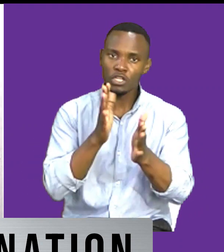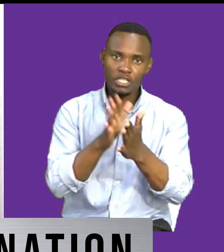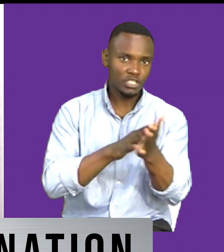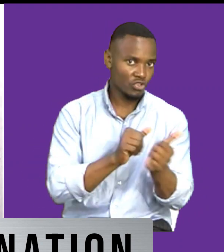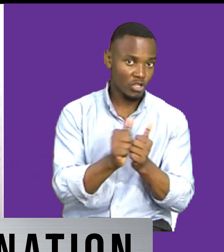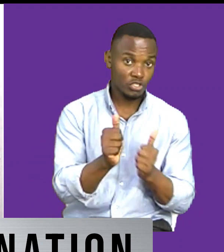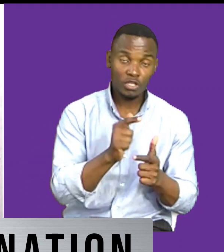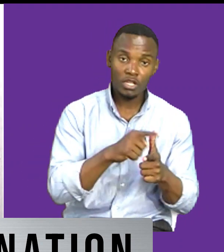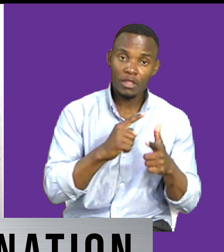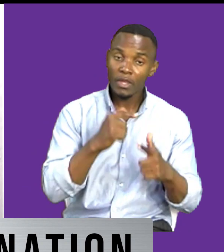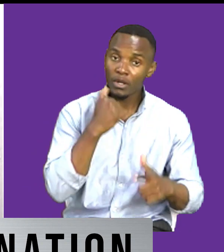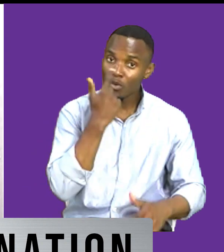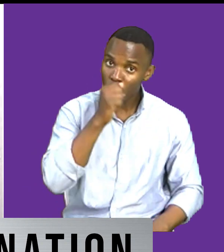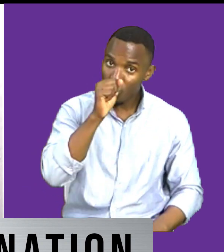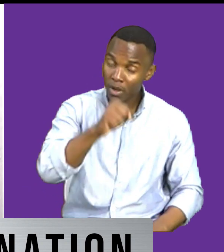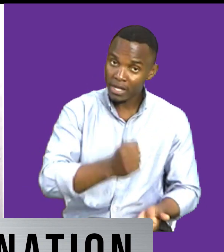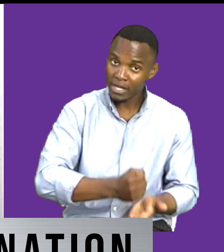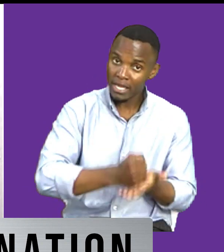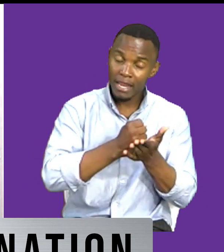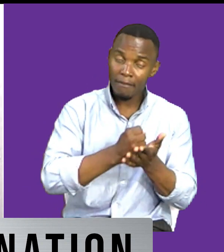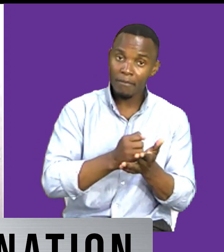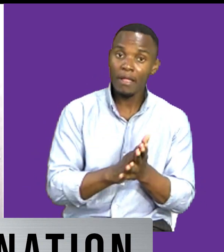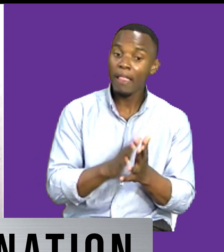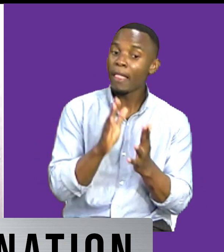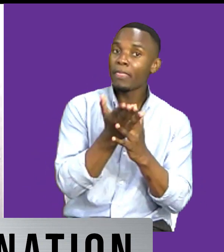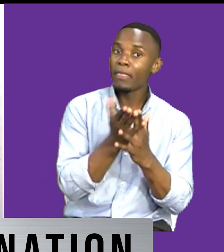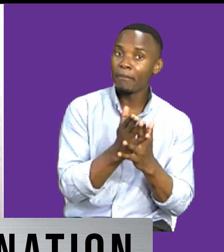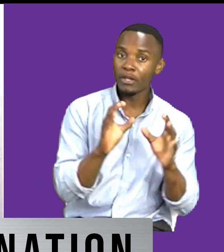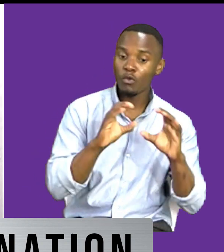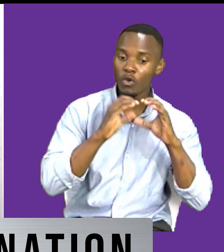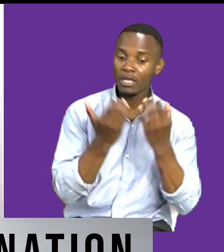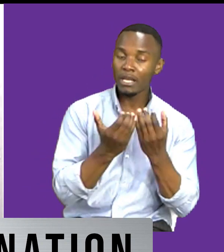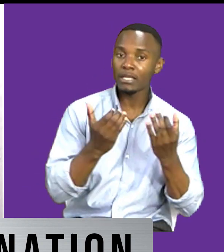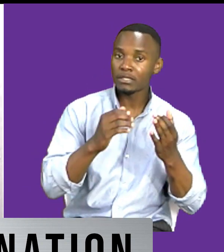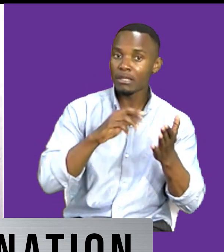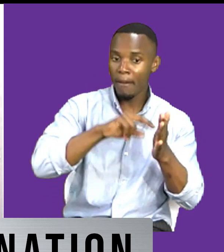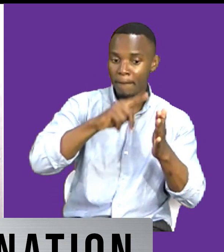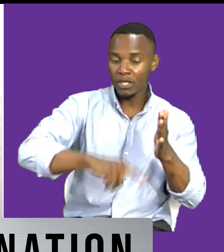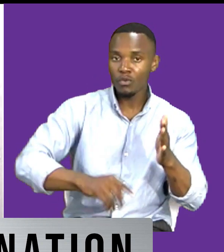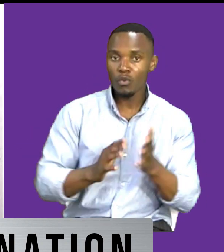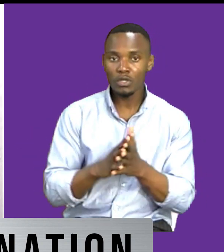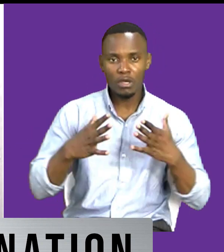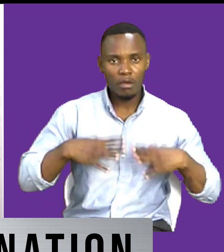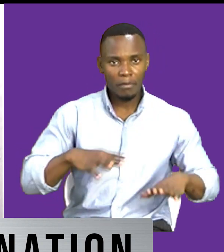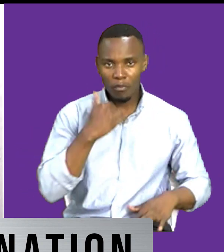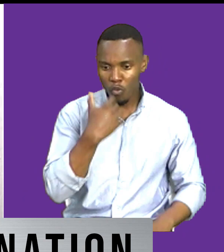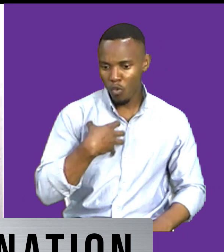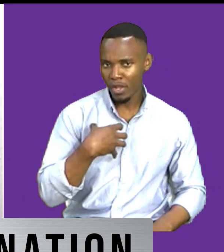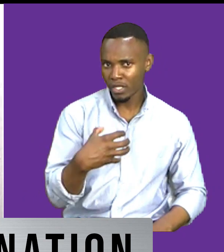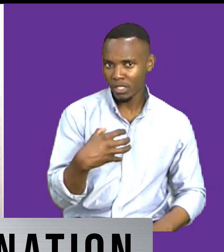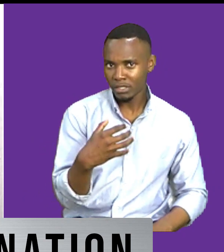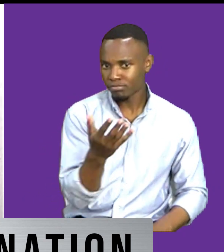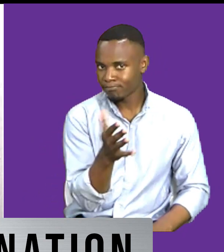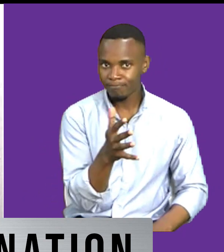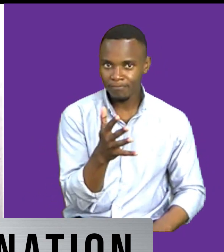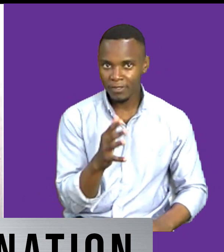middle class that can support that kind of revolution. If they don't, then the revolution that is going to come from the hustlers themselves,